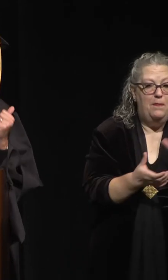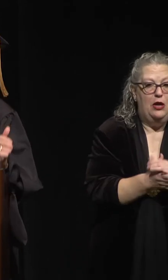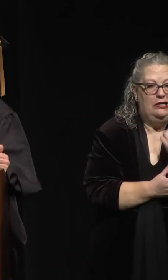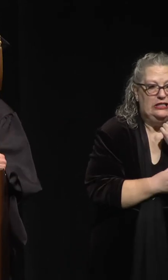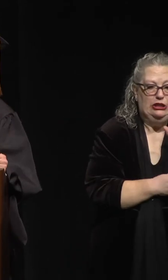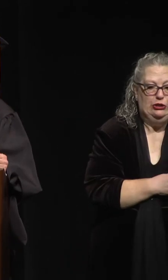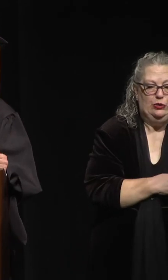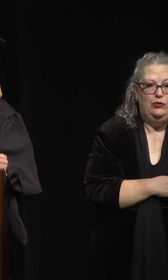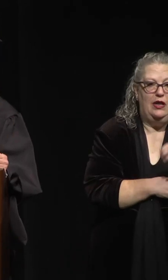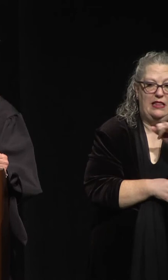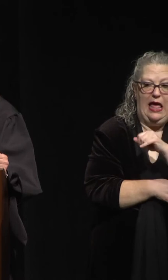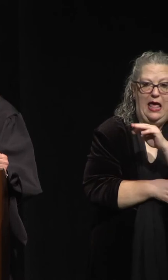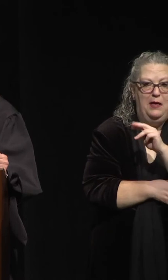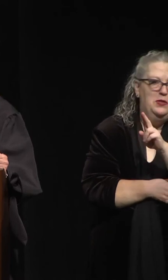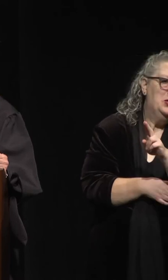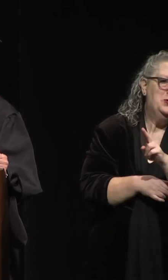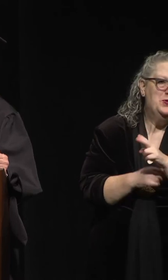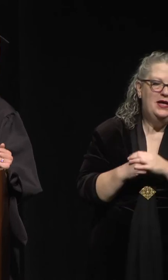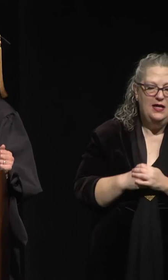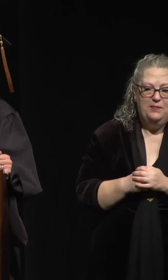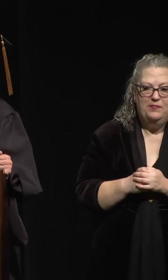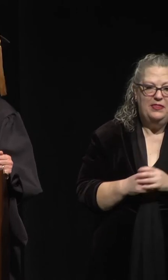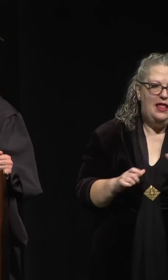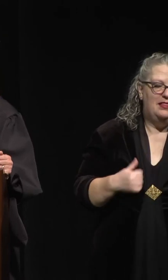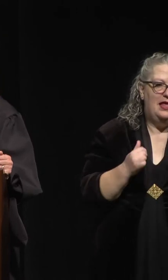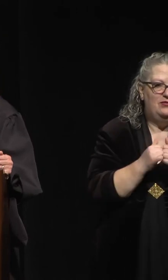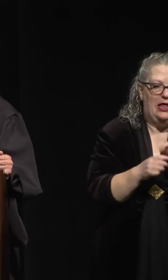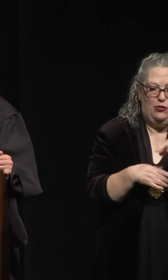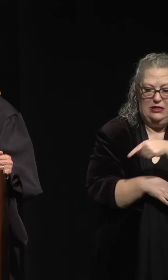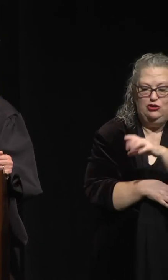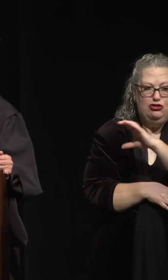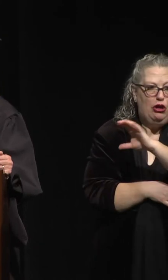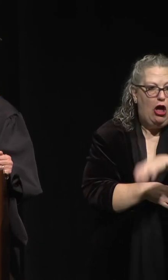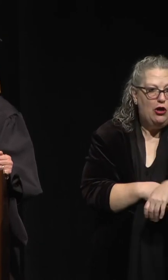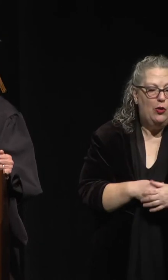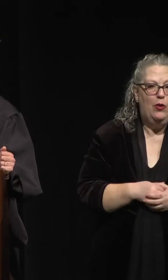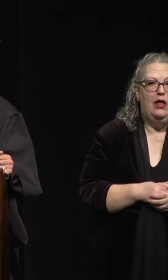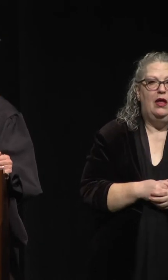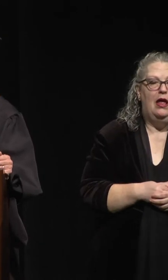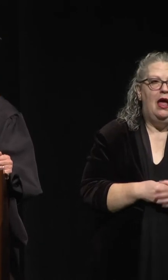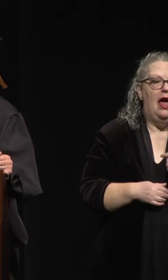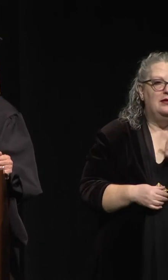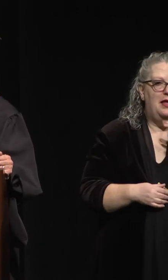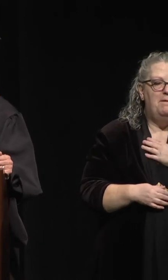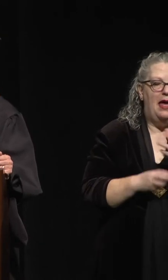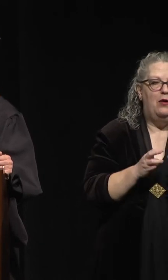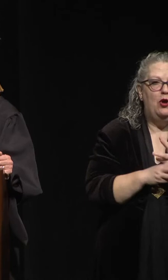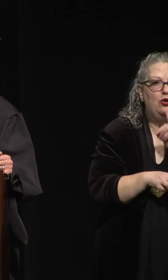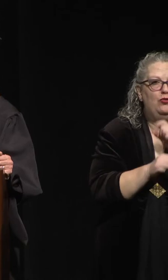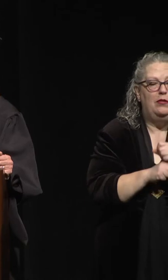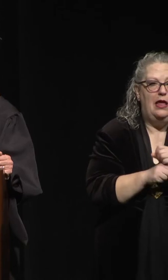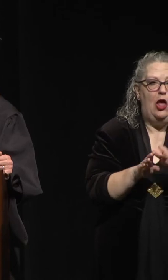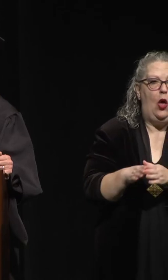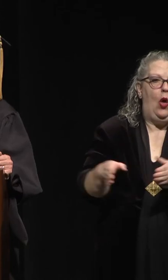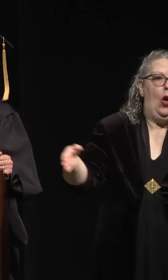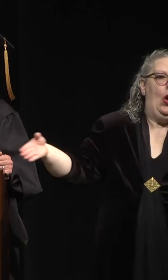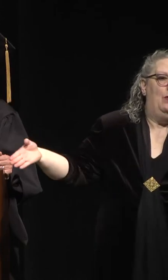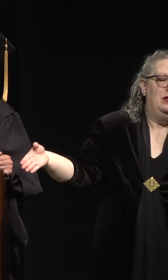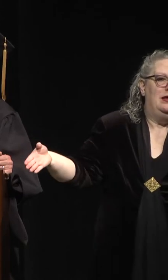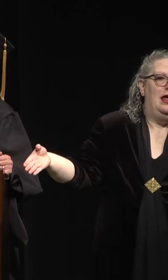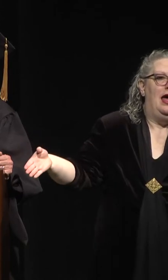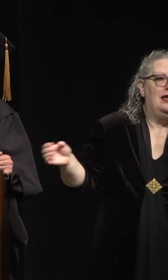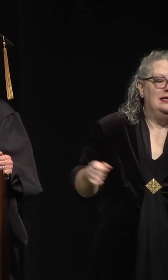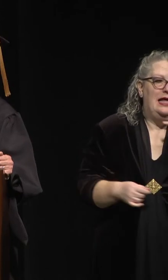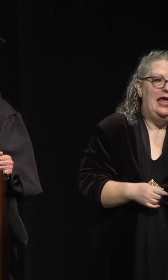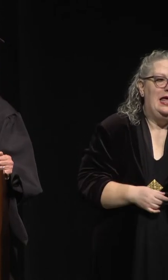this June at the IMU. Lived together in Chicago, I'd say my world truly opened up, and I could